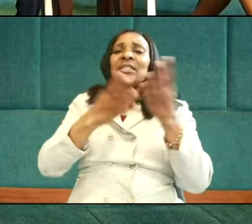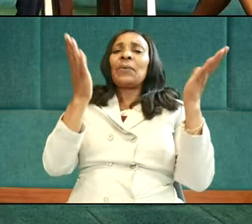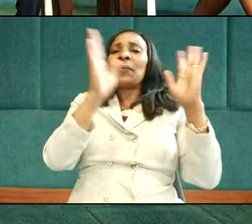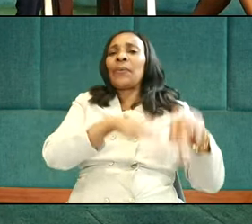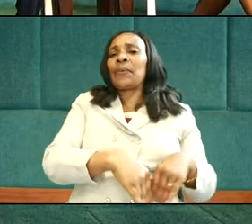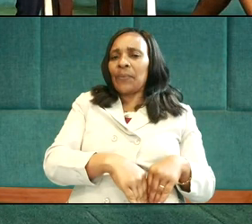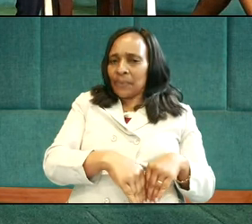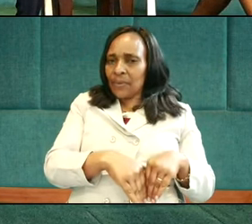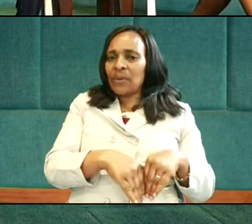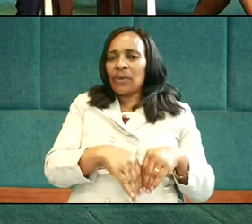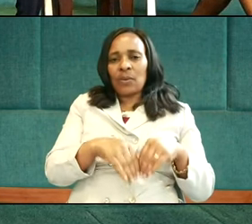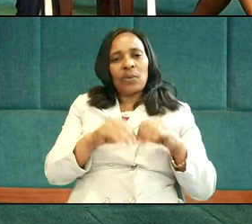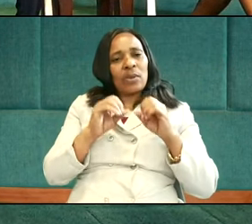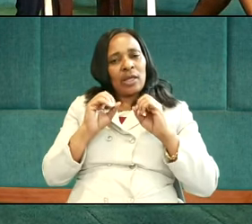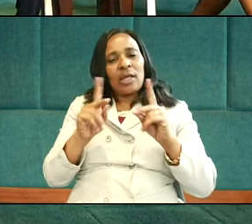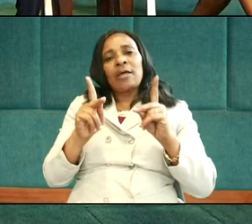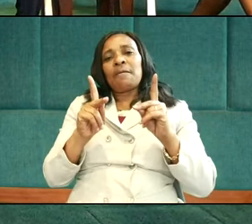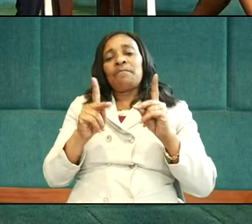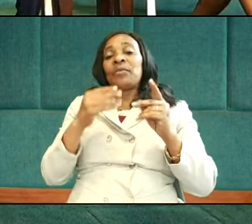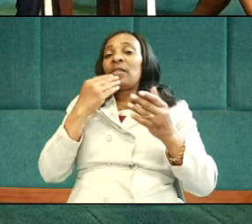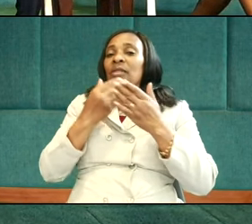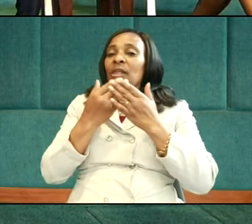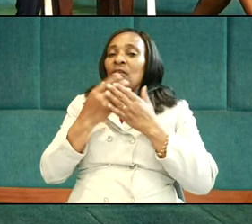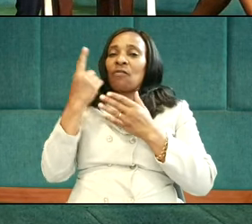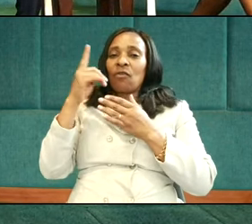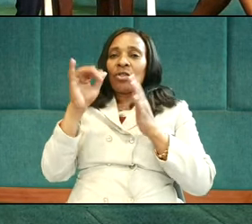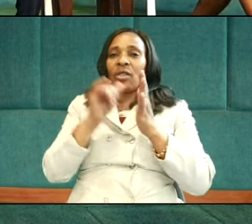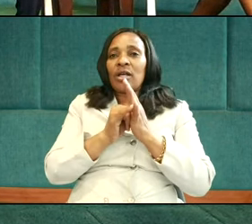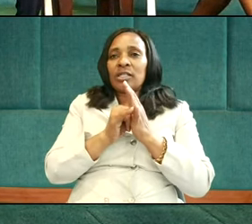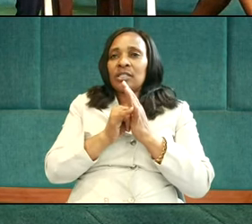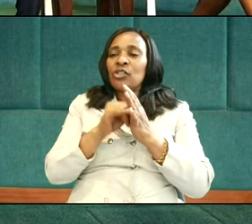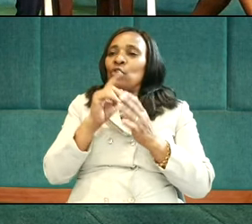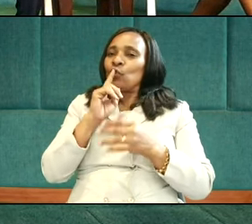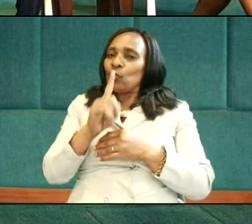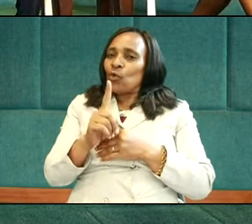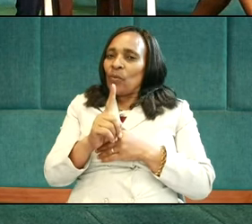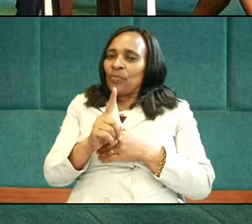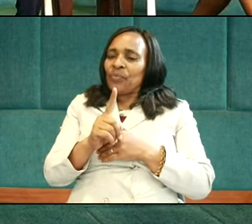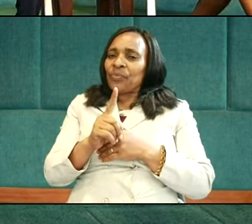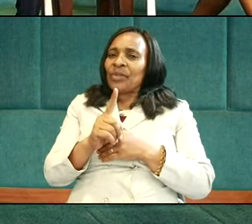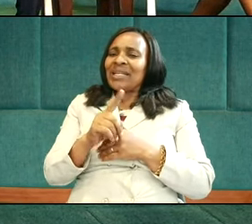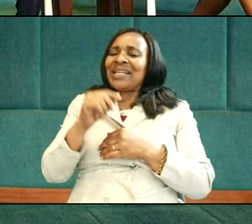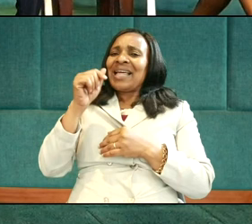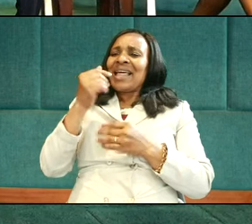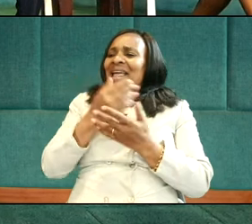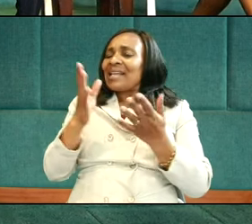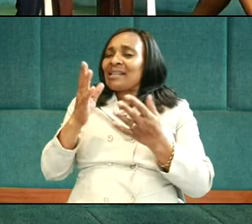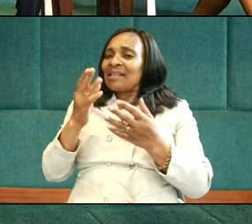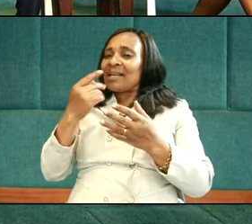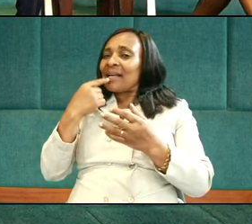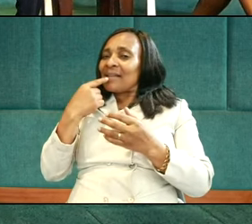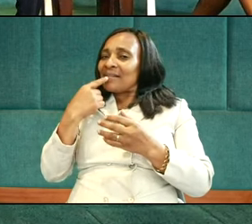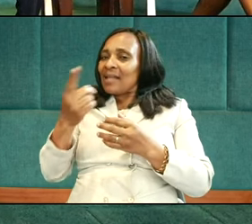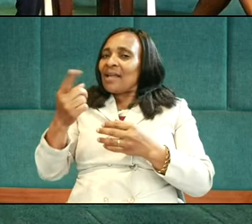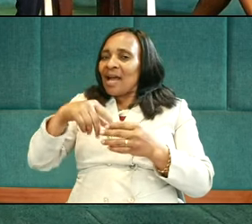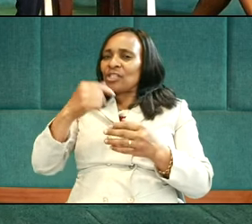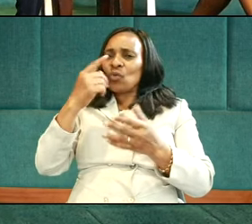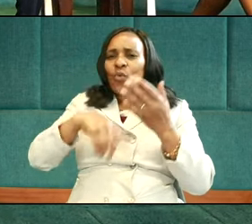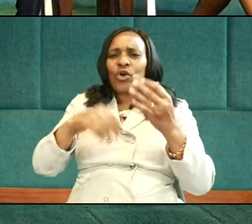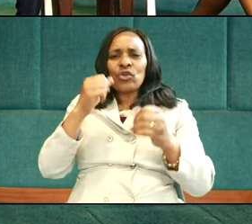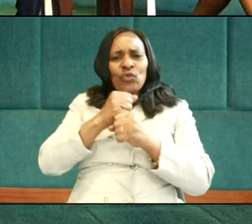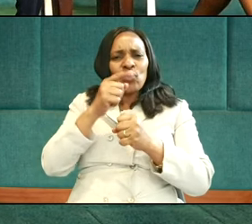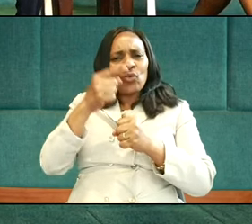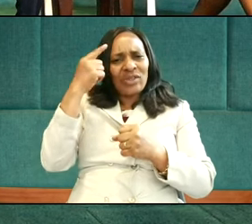Yeah. Mm-hmm. Okay, thank you for that. So maybe Biaki can tell us, what do you think led